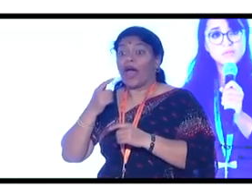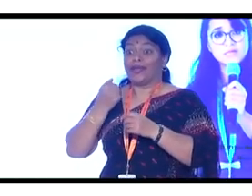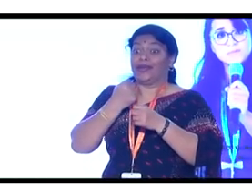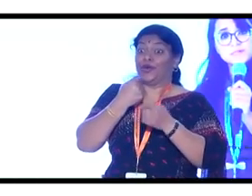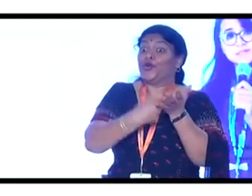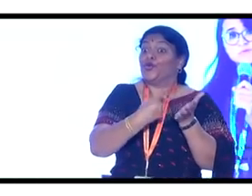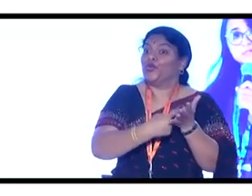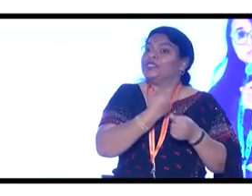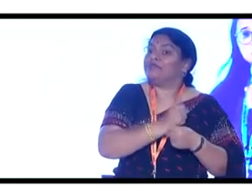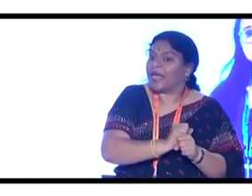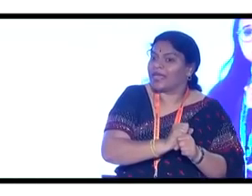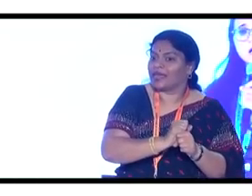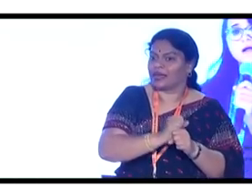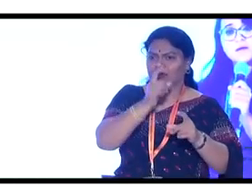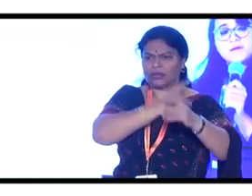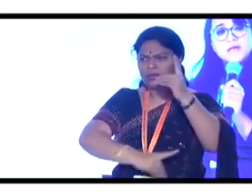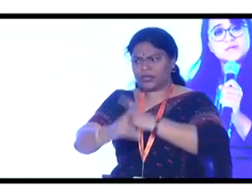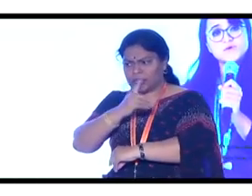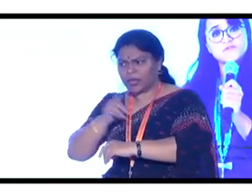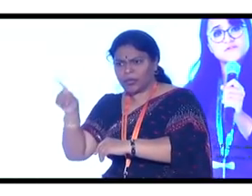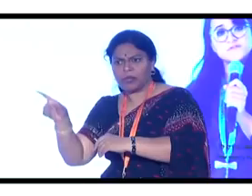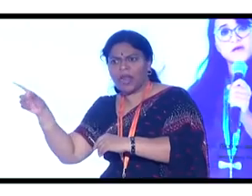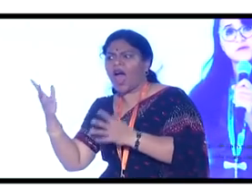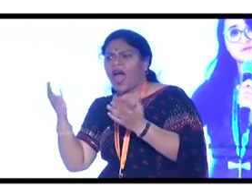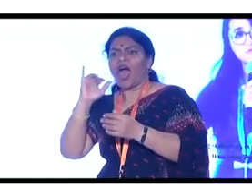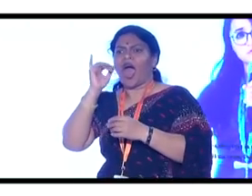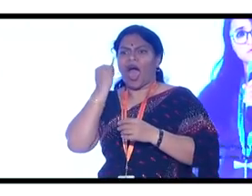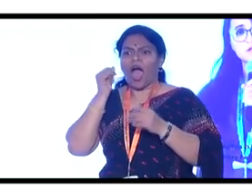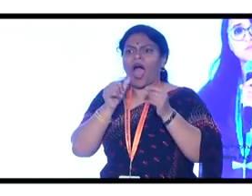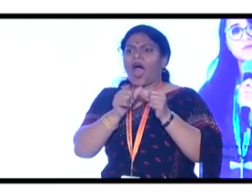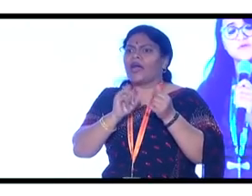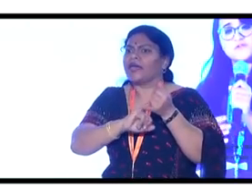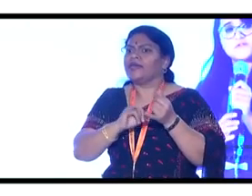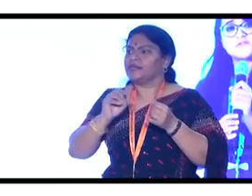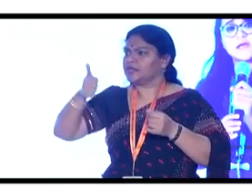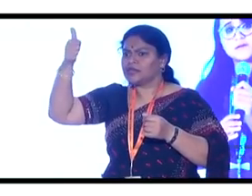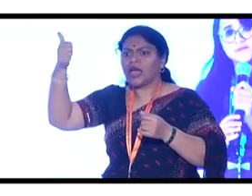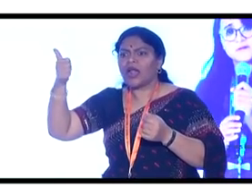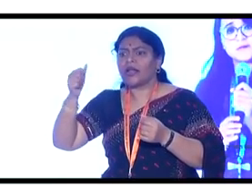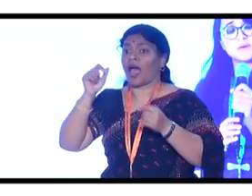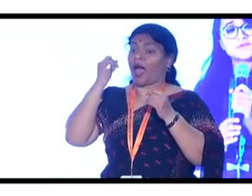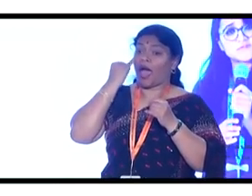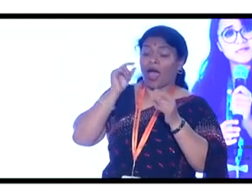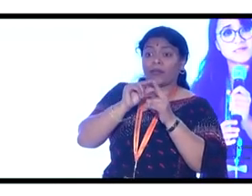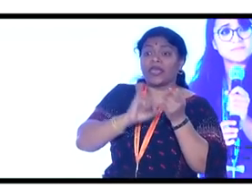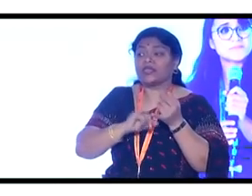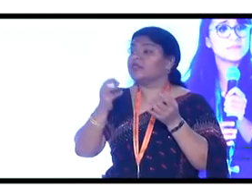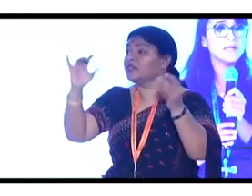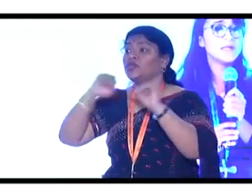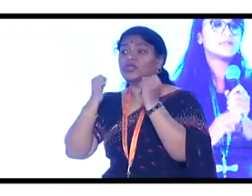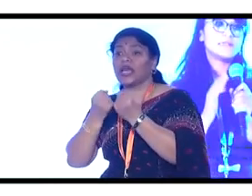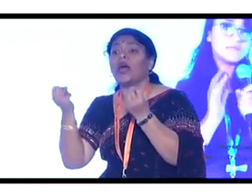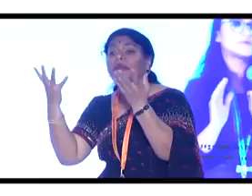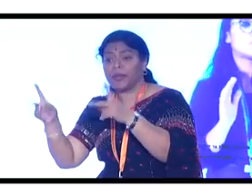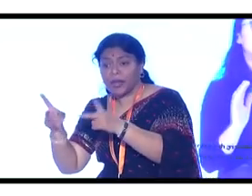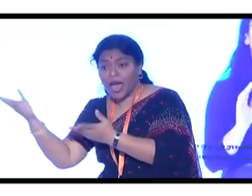How many persons with disability are IAS officers, IRS officers, IPS officers, and deciding about society?